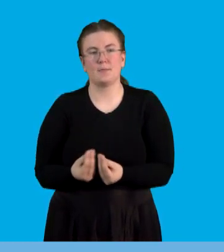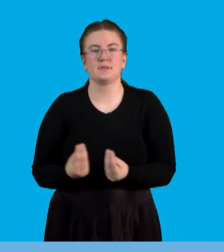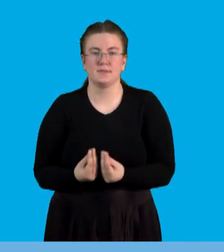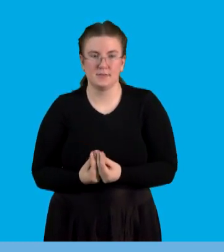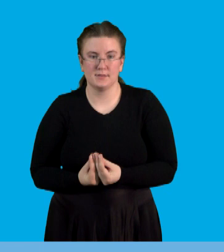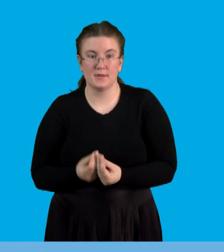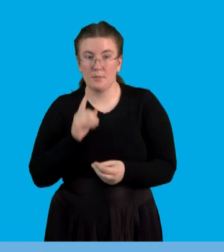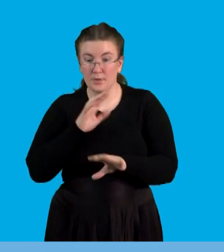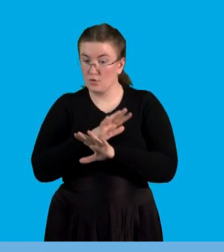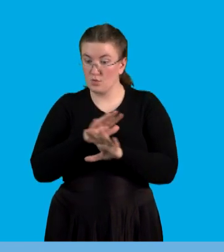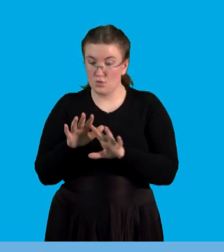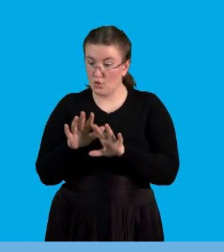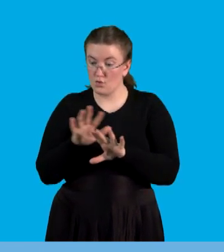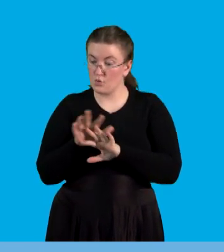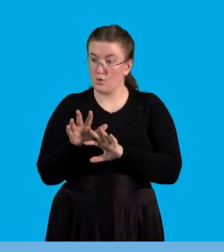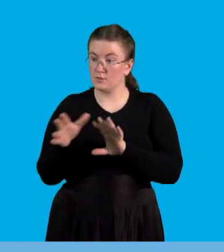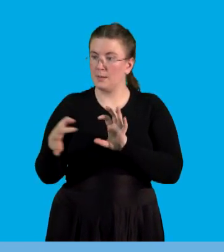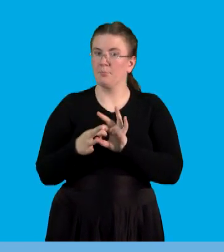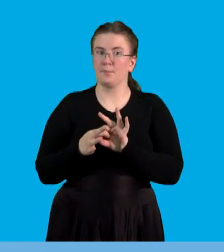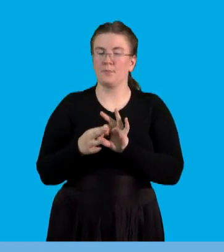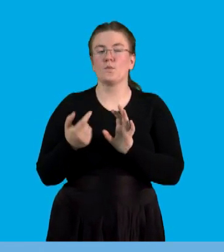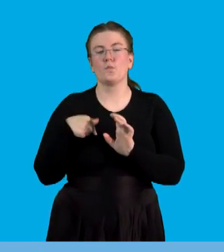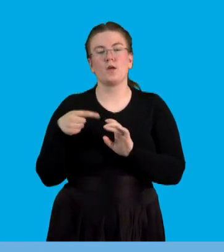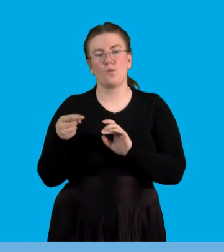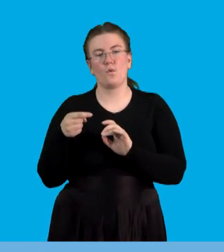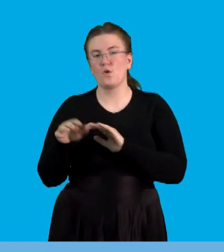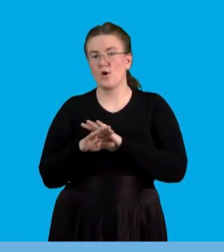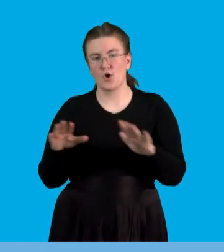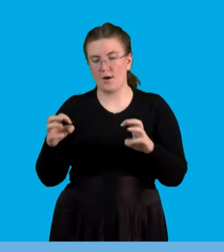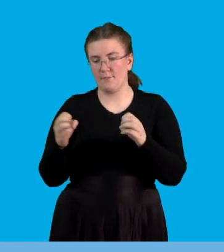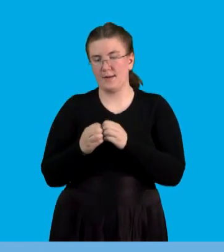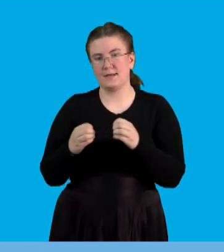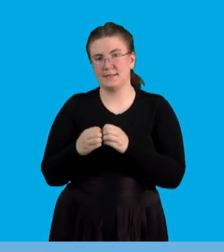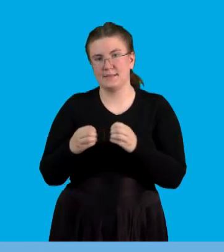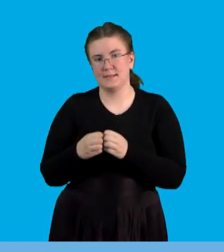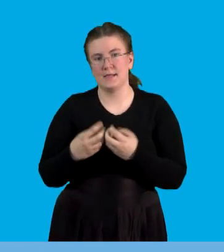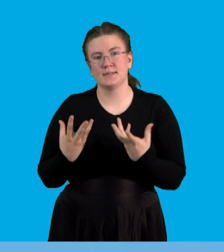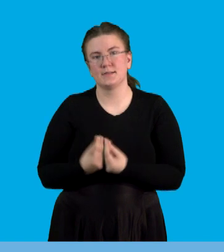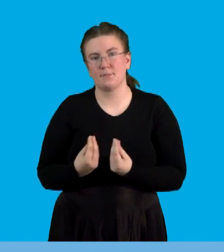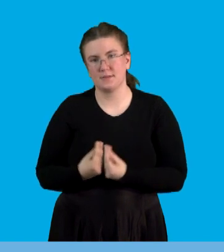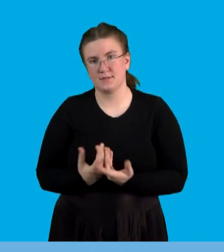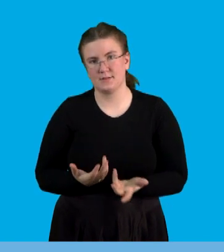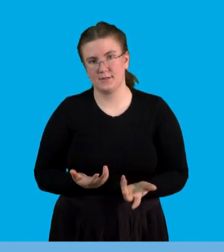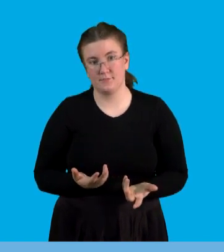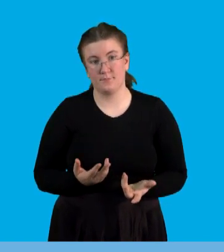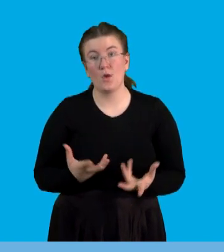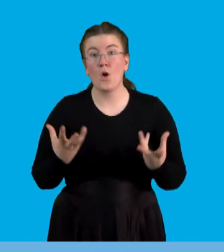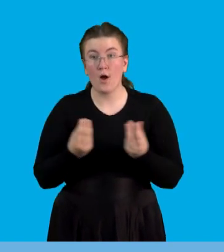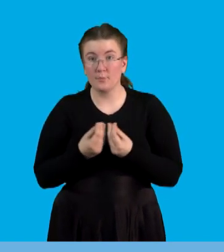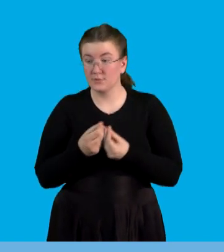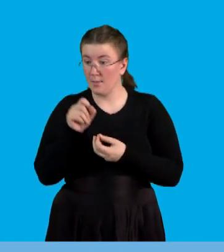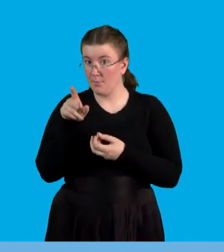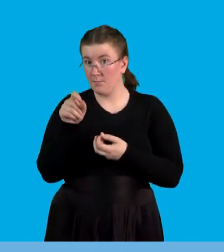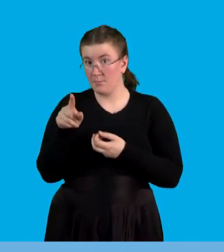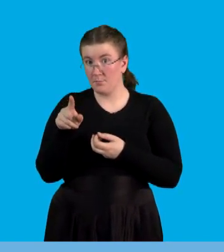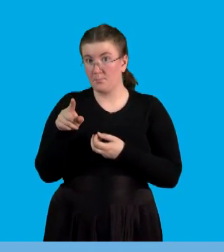that are not attracted by a magnet are referred to as the non-magnetic substance. So this object, because